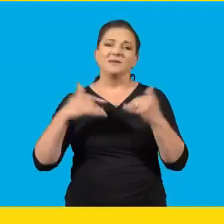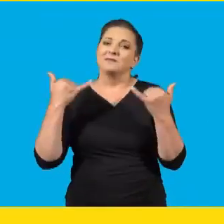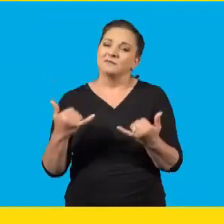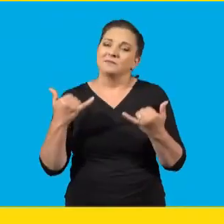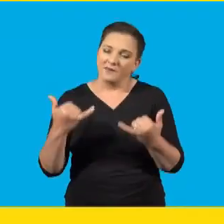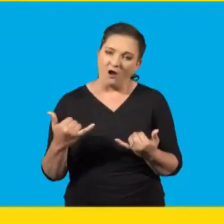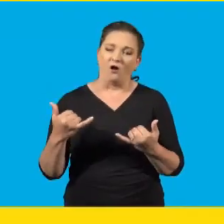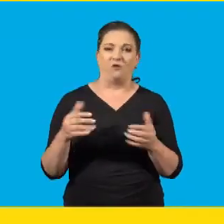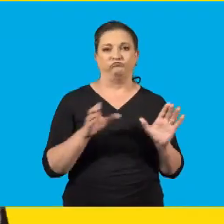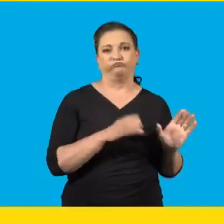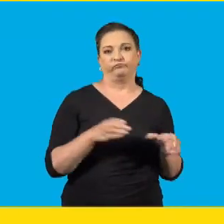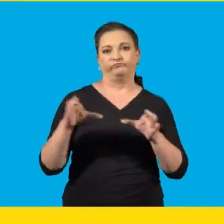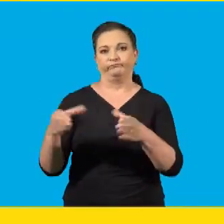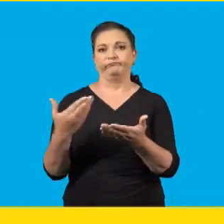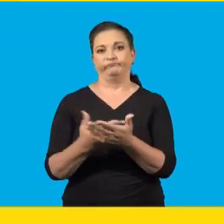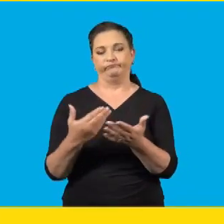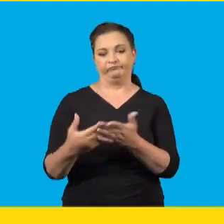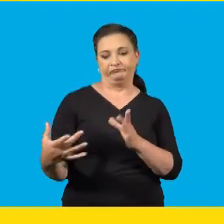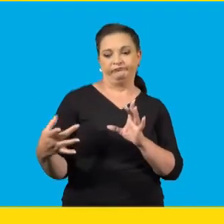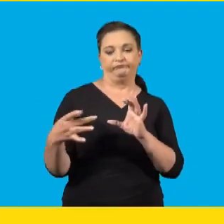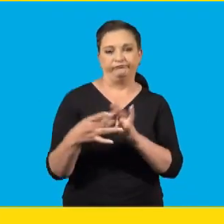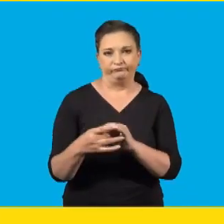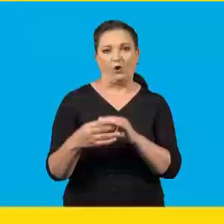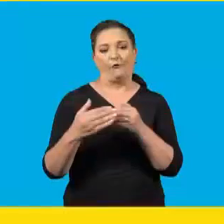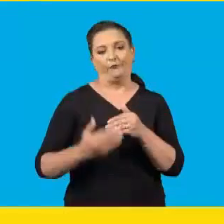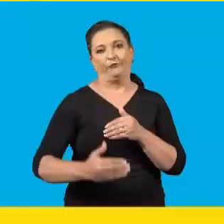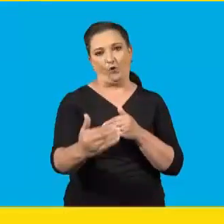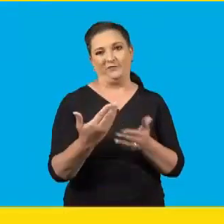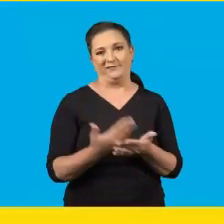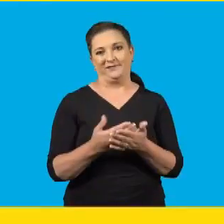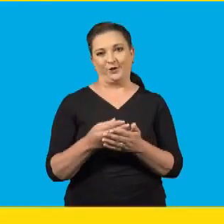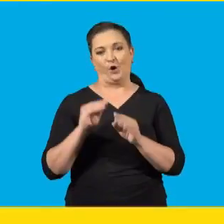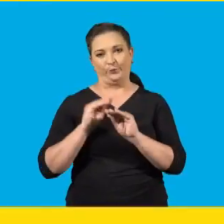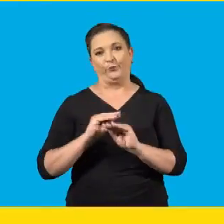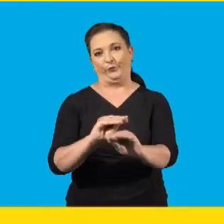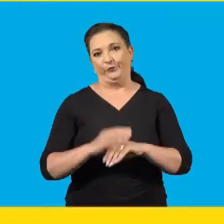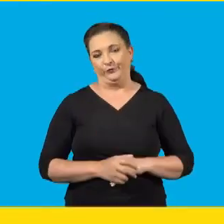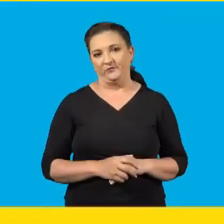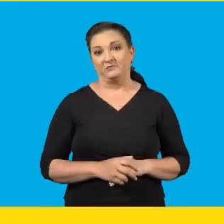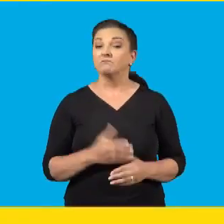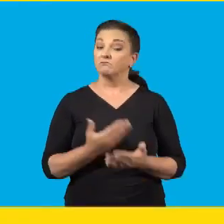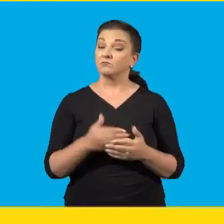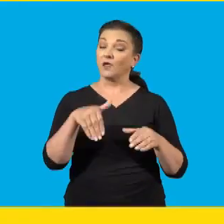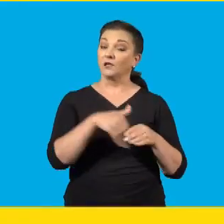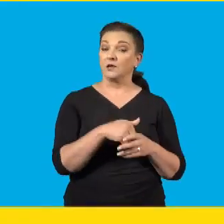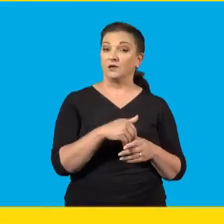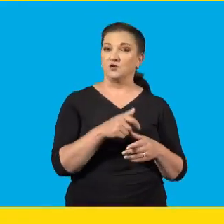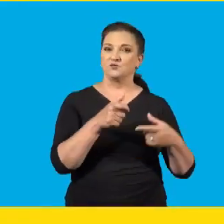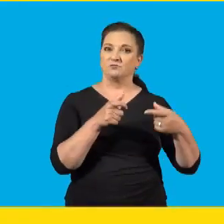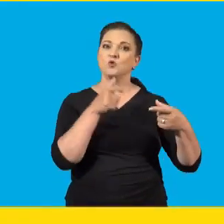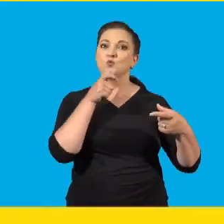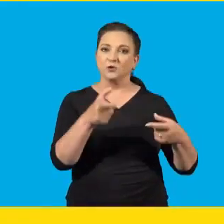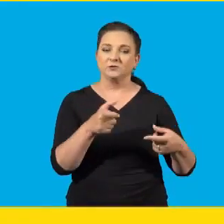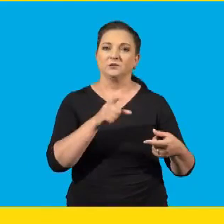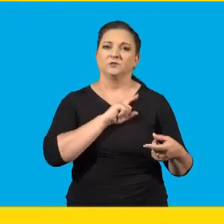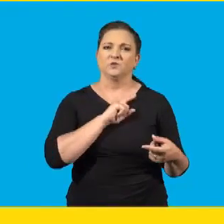now they've decided to move forward. That's another word that is not included in these possible responses that you can use to